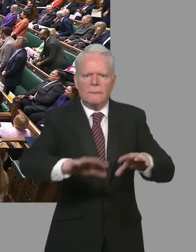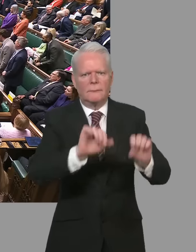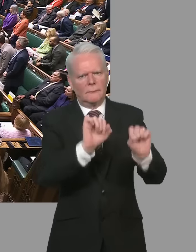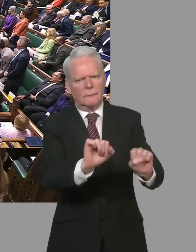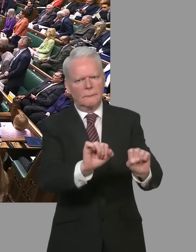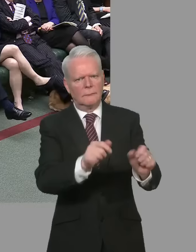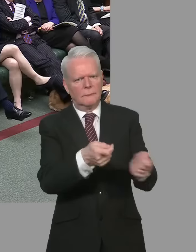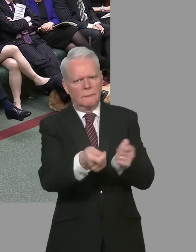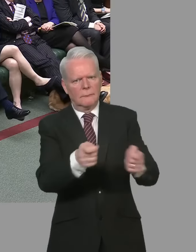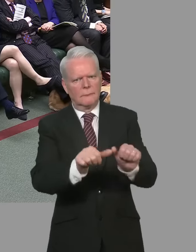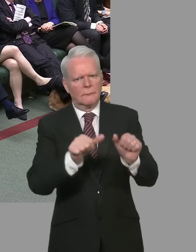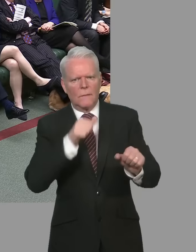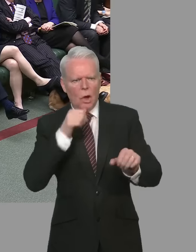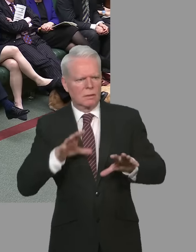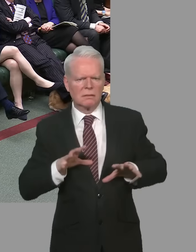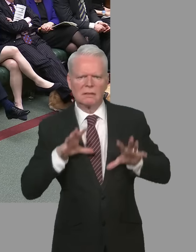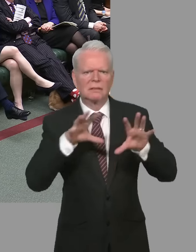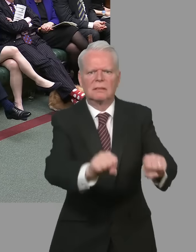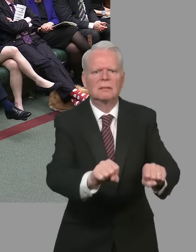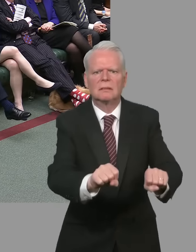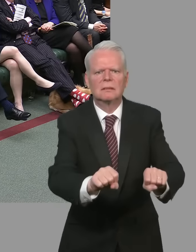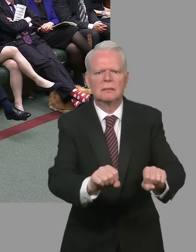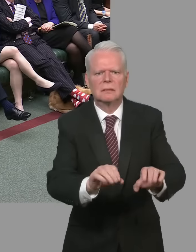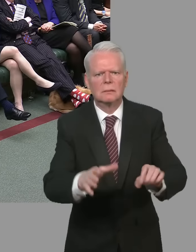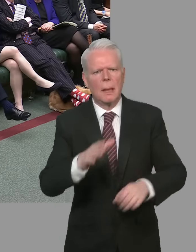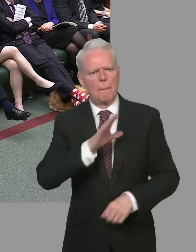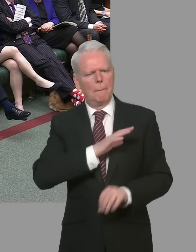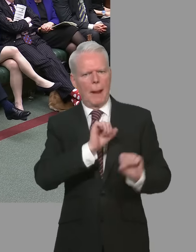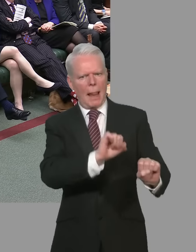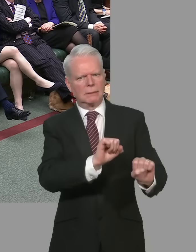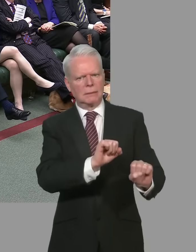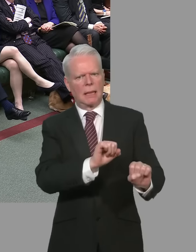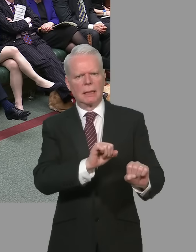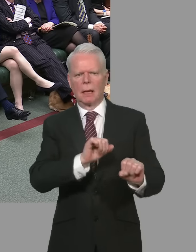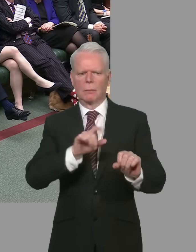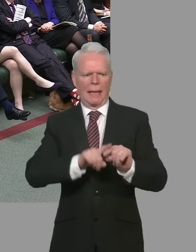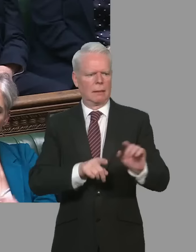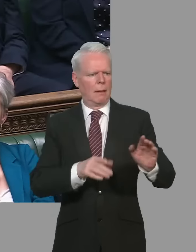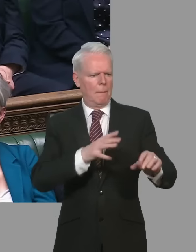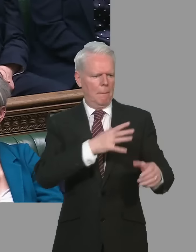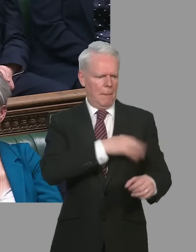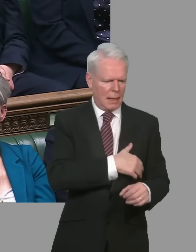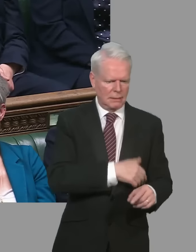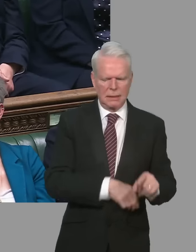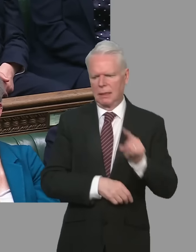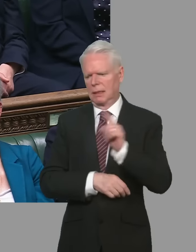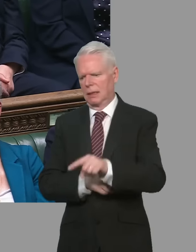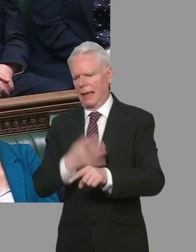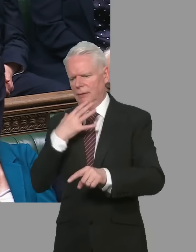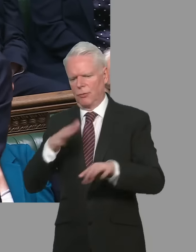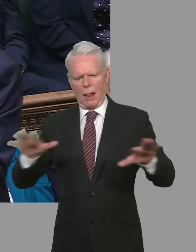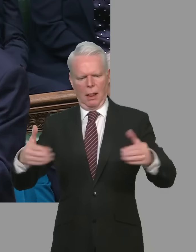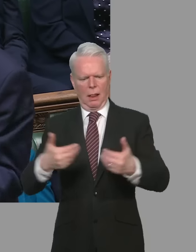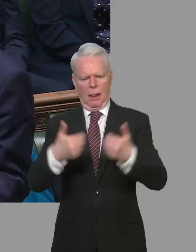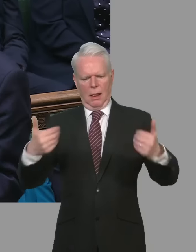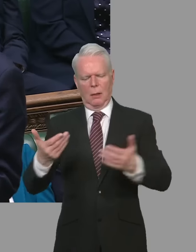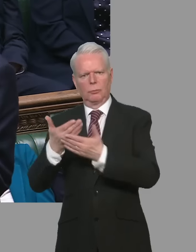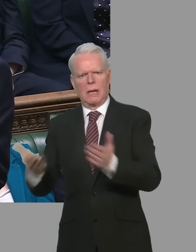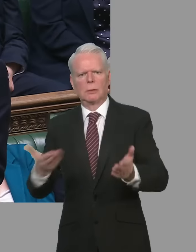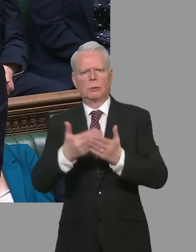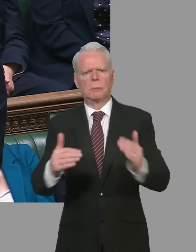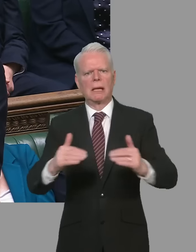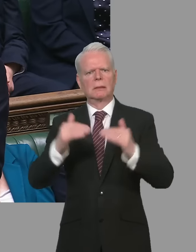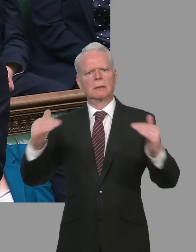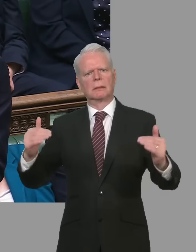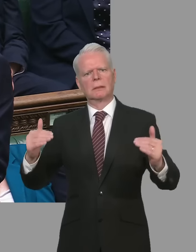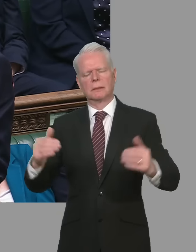Davey. Thank you, Mr. Speaker. Can I associate myself with the Prime Minister's remarks about Monday's despicable attacks on